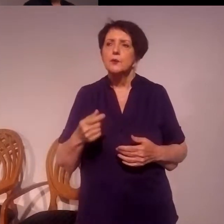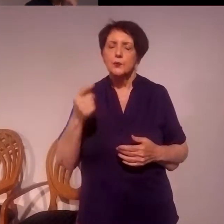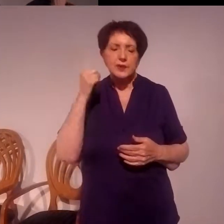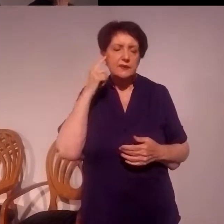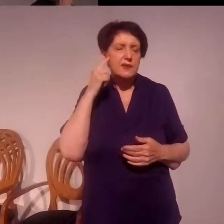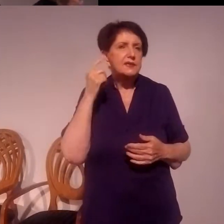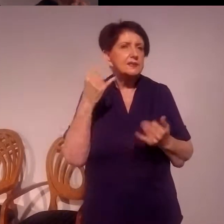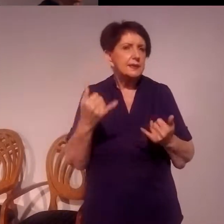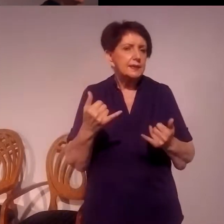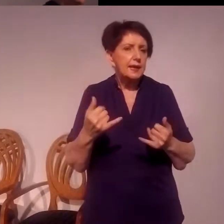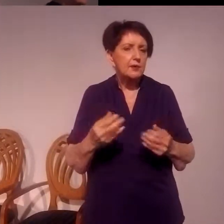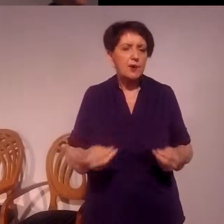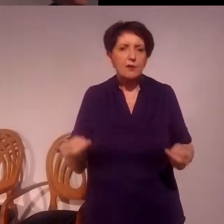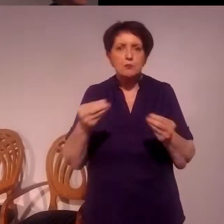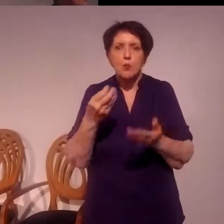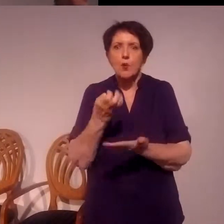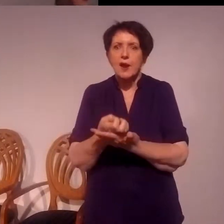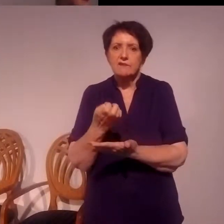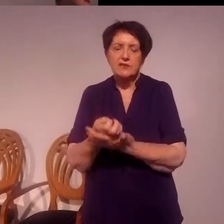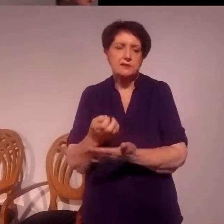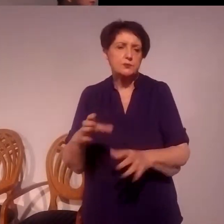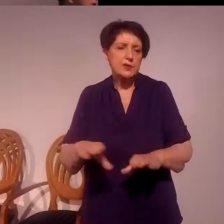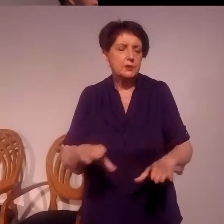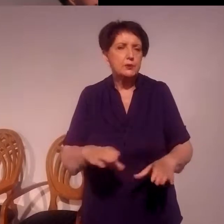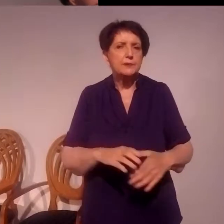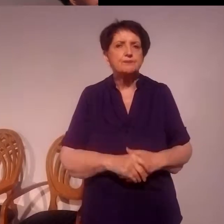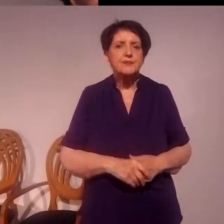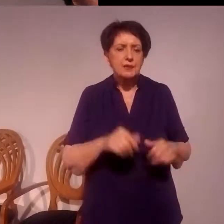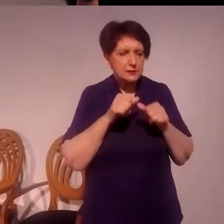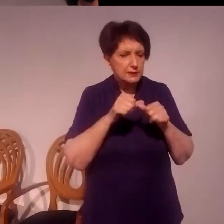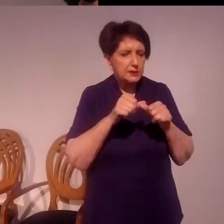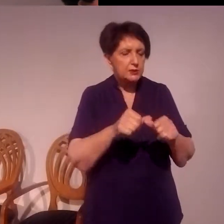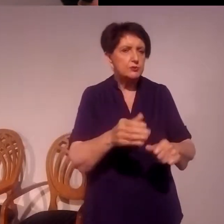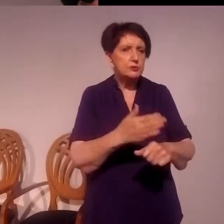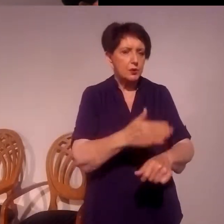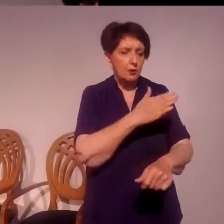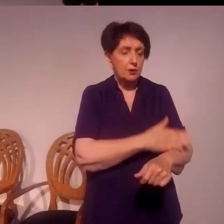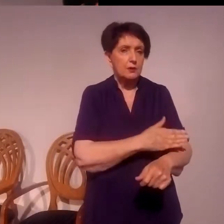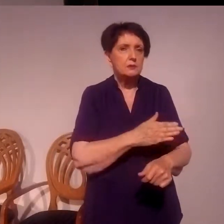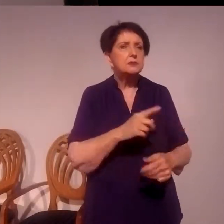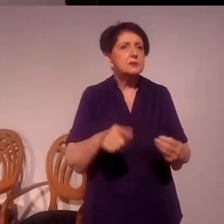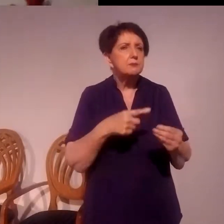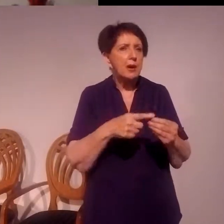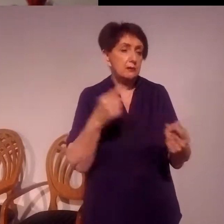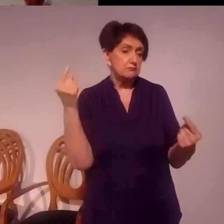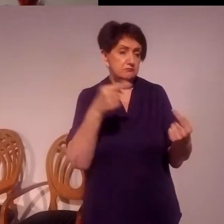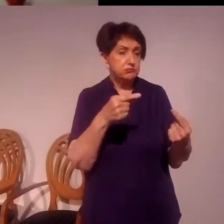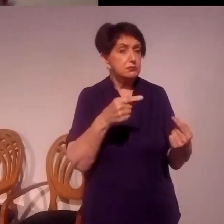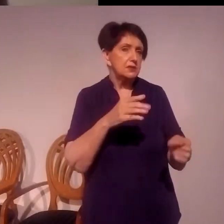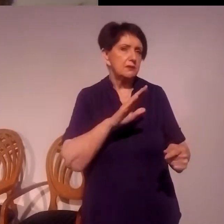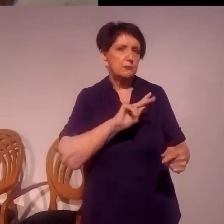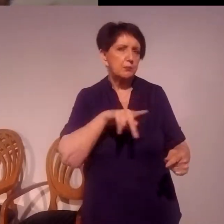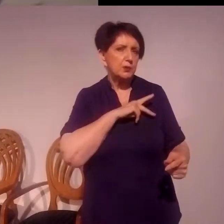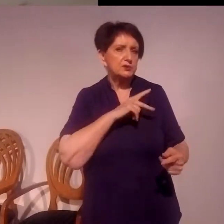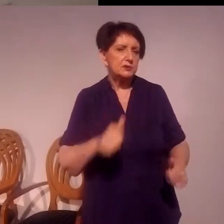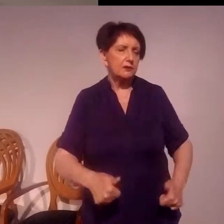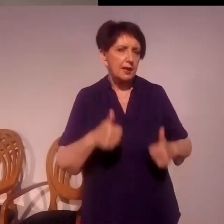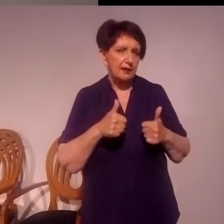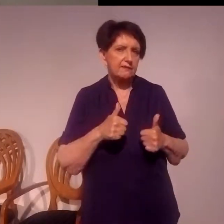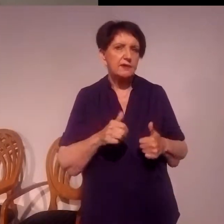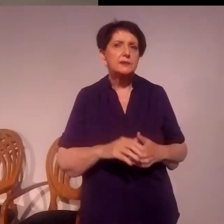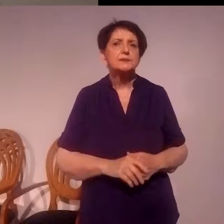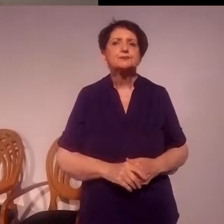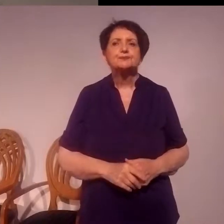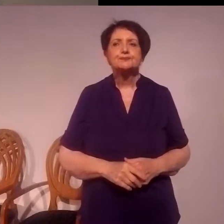and more evidence that we can do this, and then that continues to grow. And it's so about our personal life. That's where we spend a major majority of our